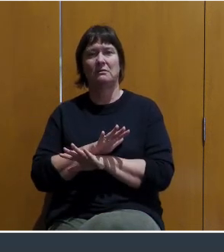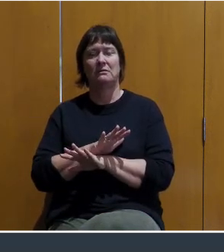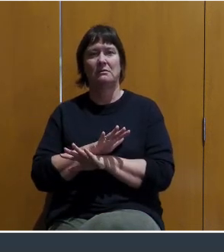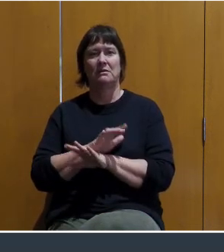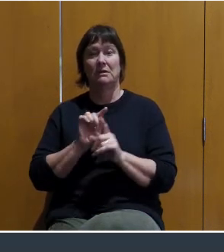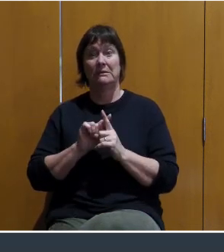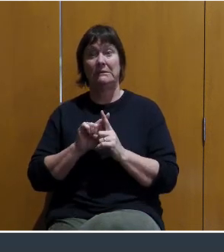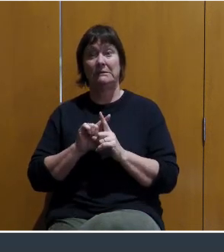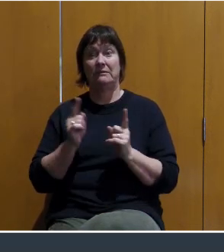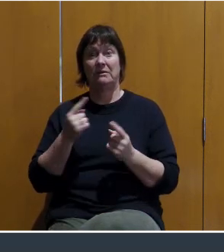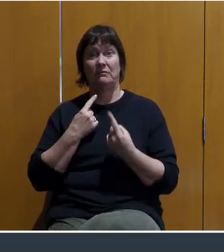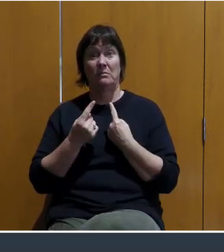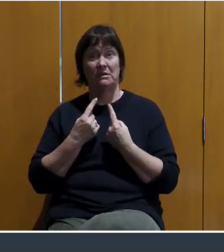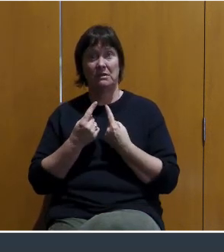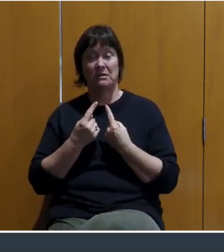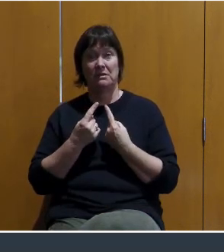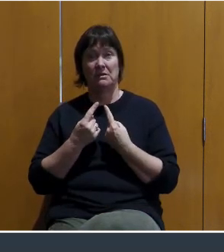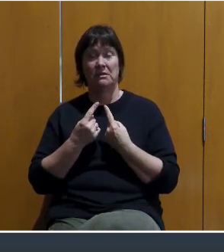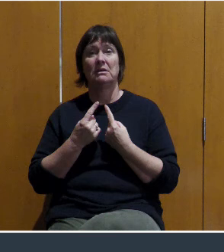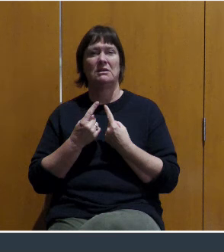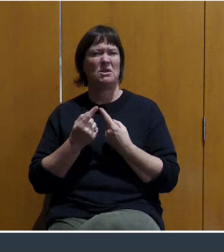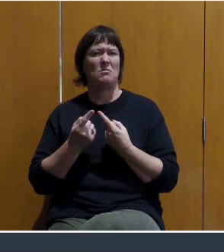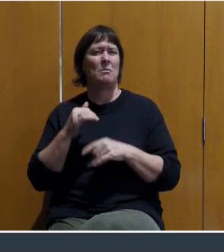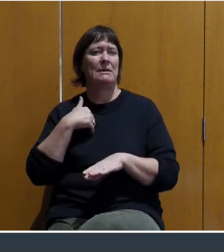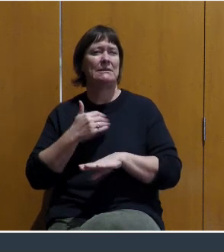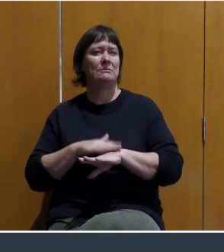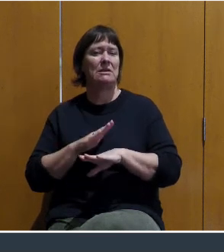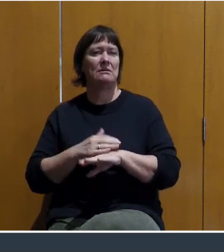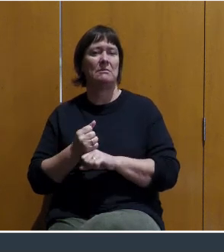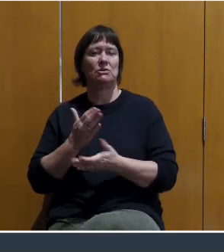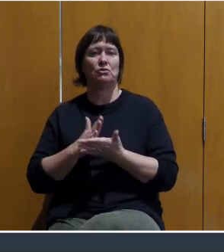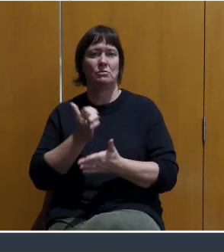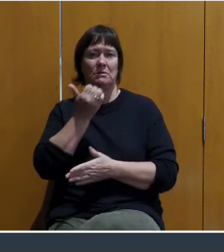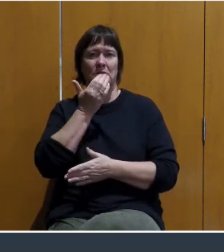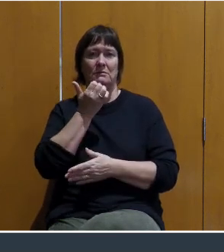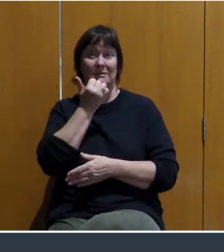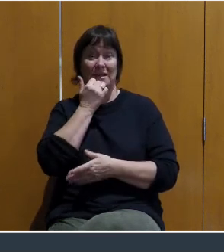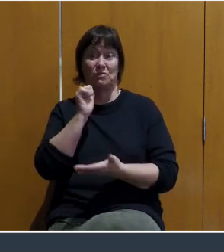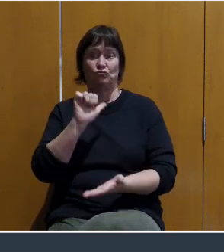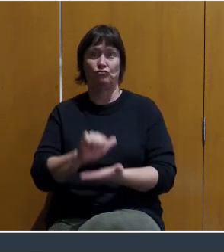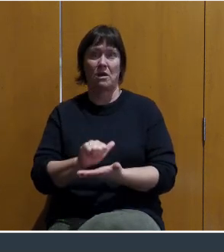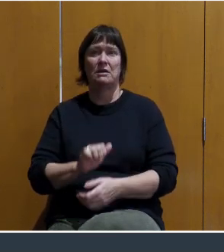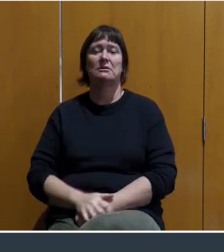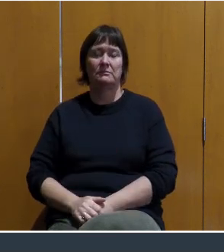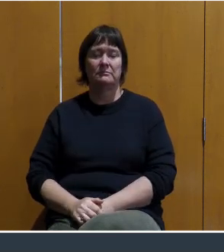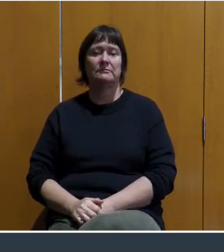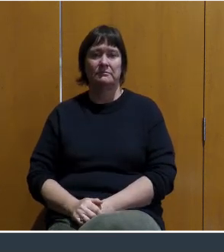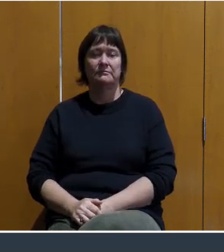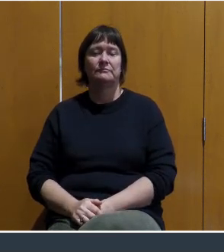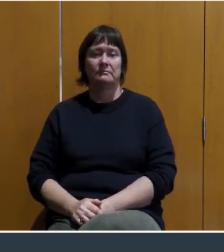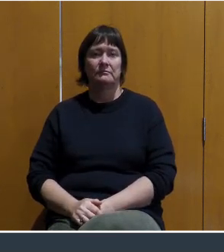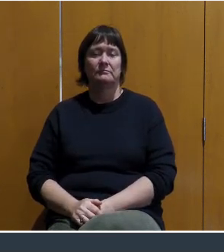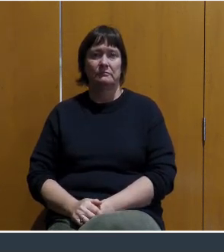different information that we heard today, so having the benefit of time to get those dates right would help us strike that right balance.